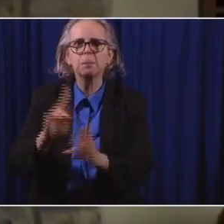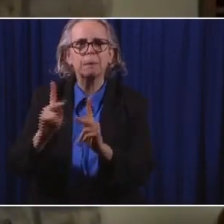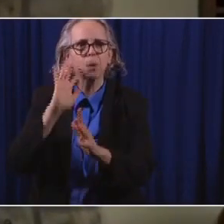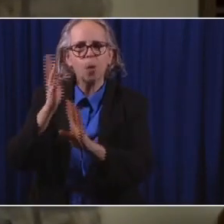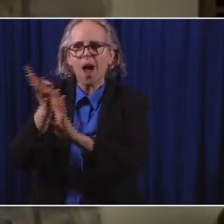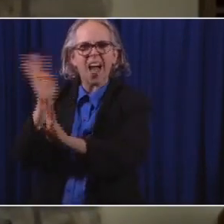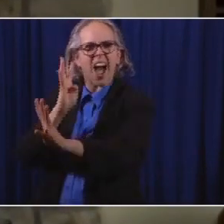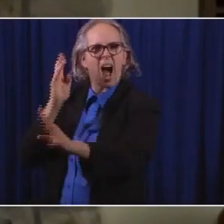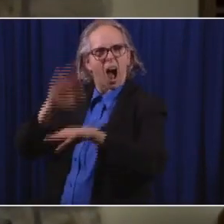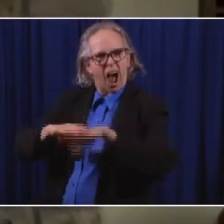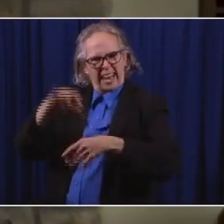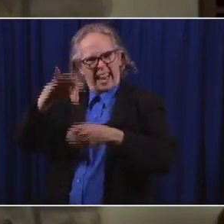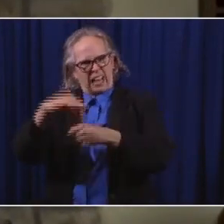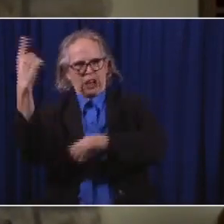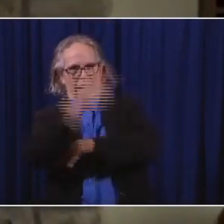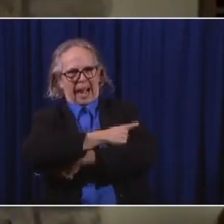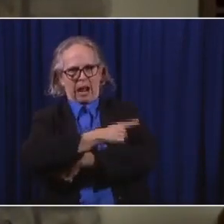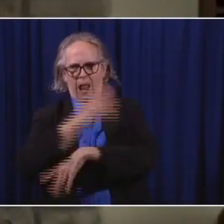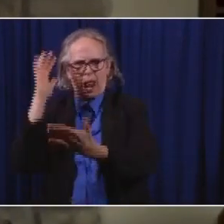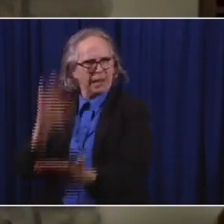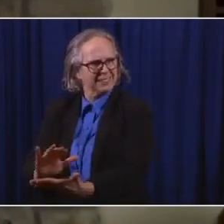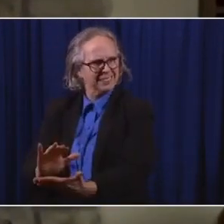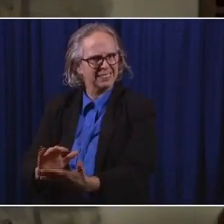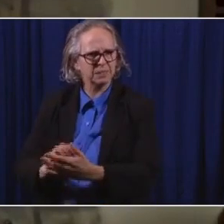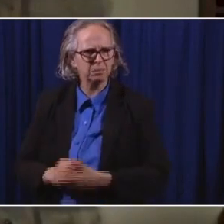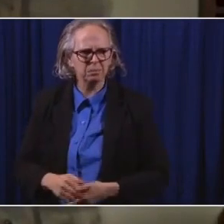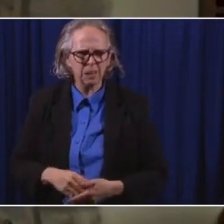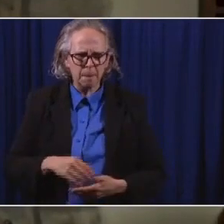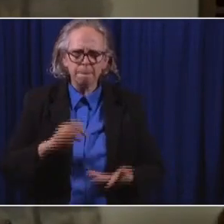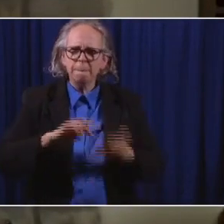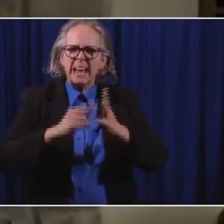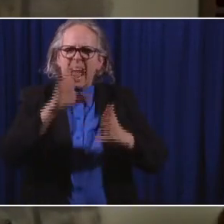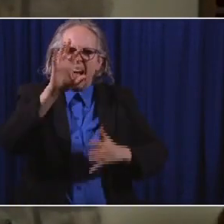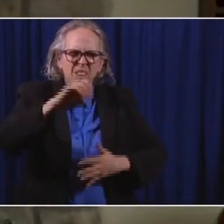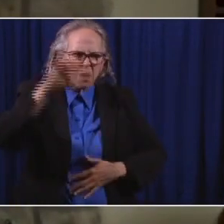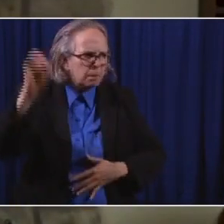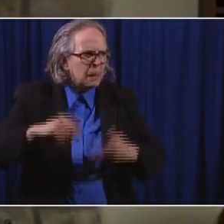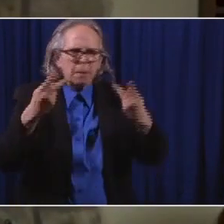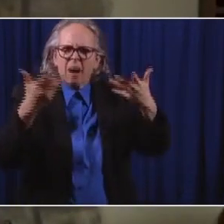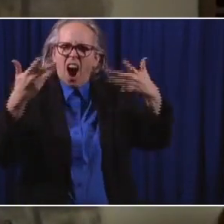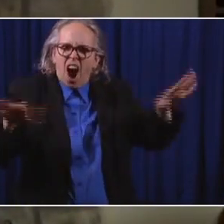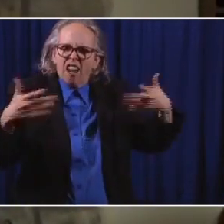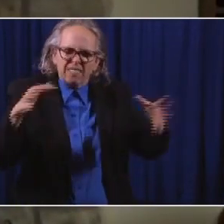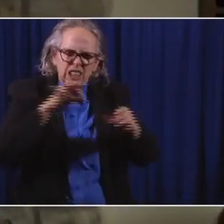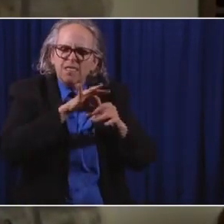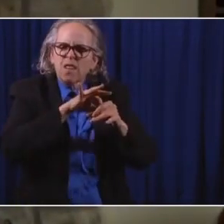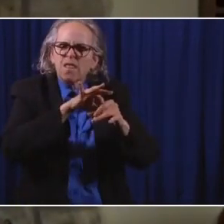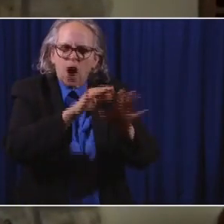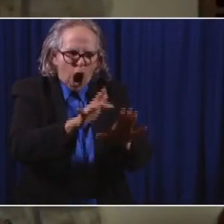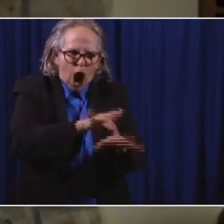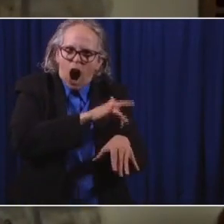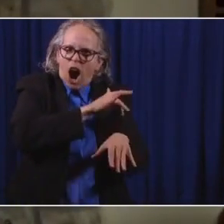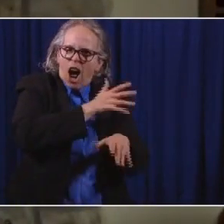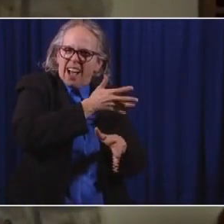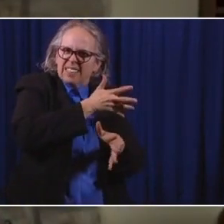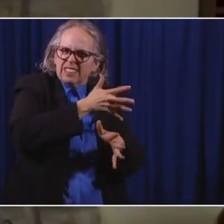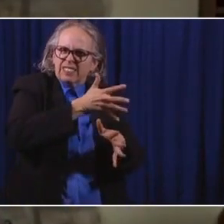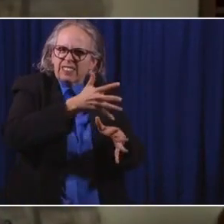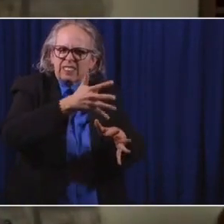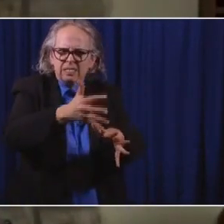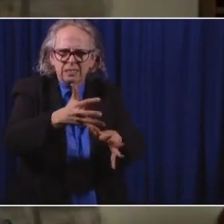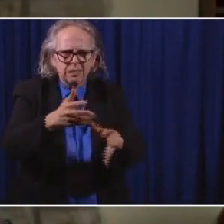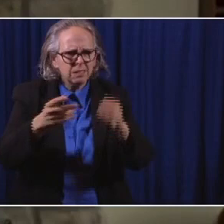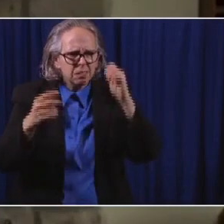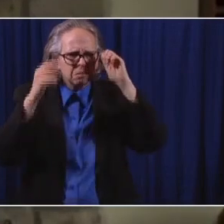those are the only people that are going to be coming to that polling place. So I know we're seeing a lot of long lines at boards of elections, but that's only one